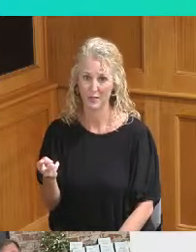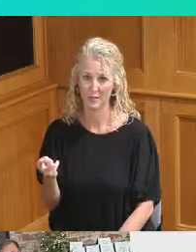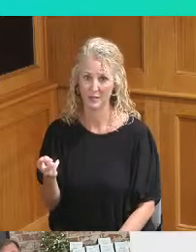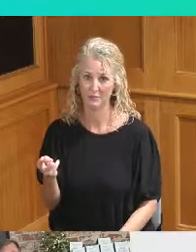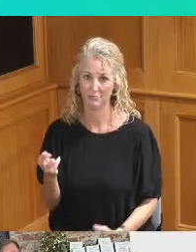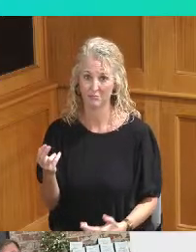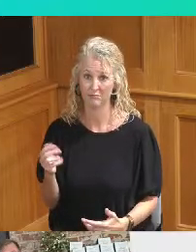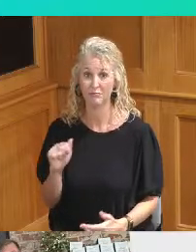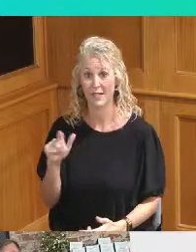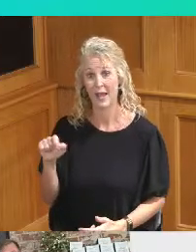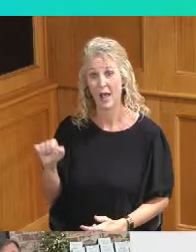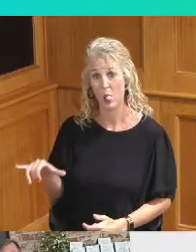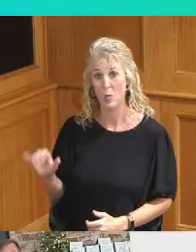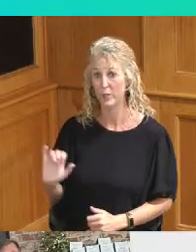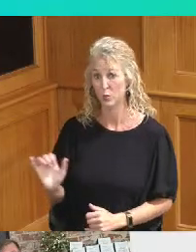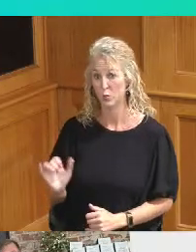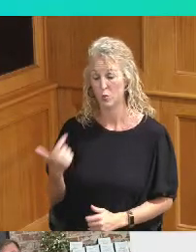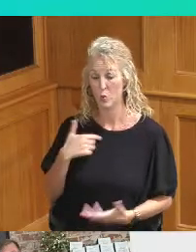in Alloy.